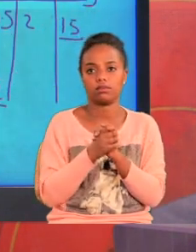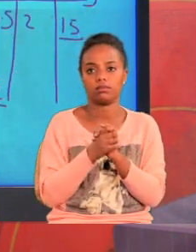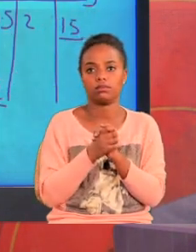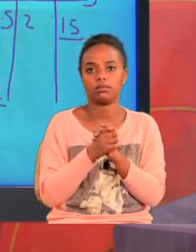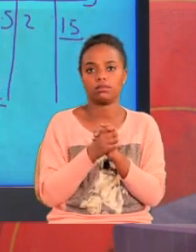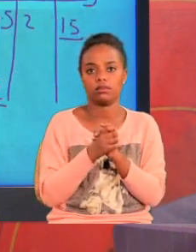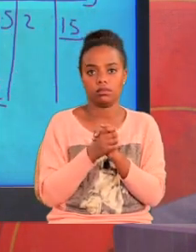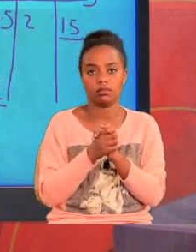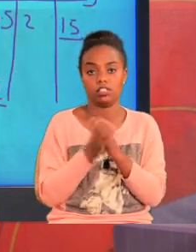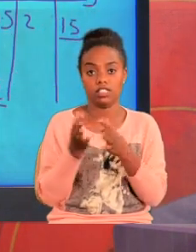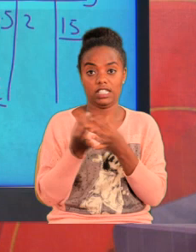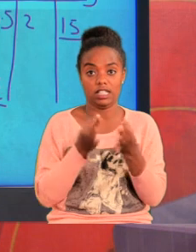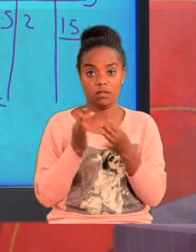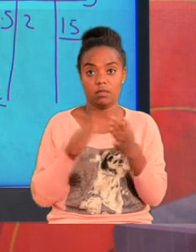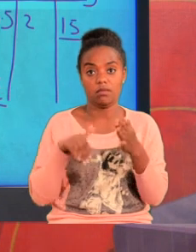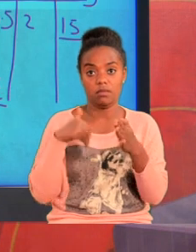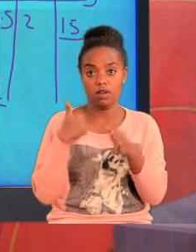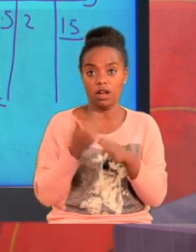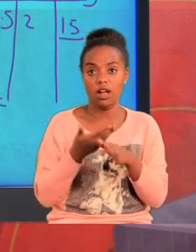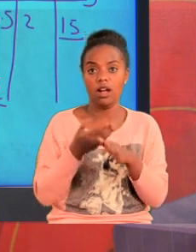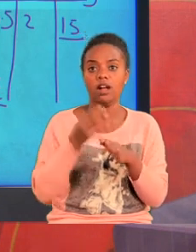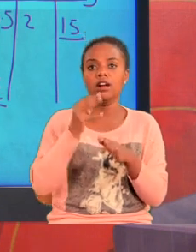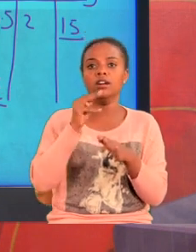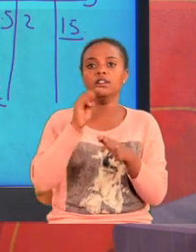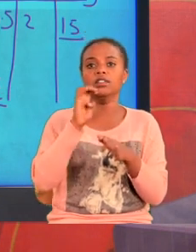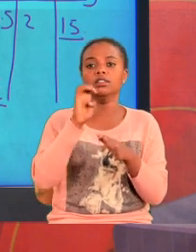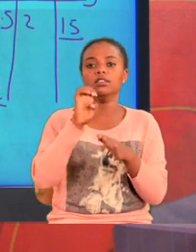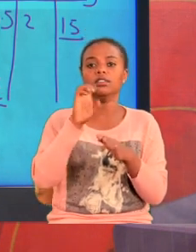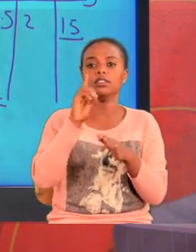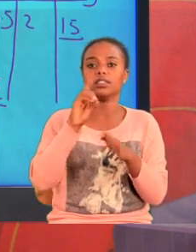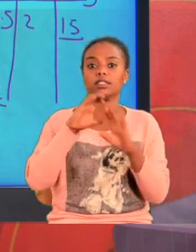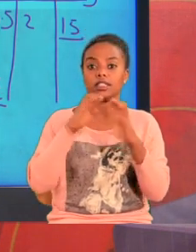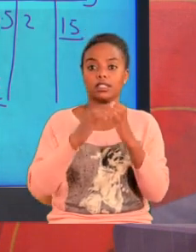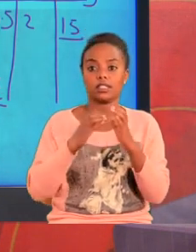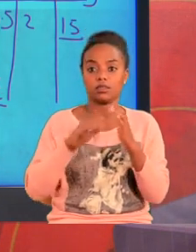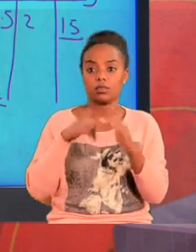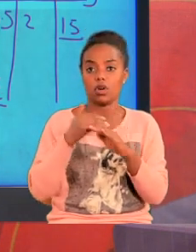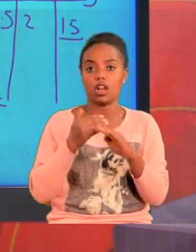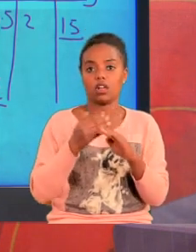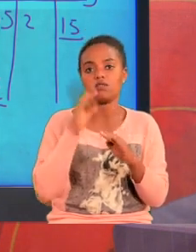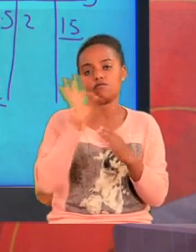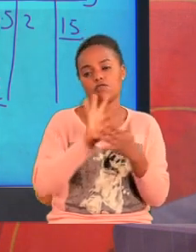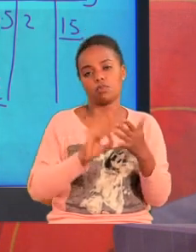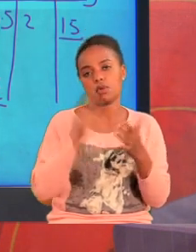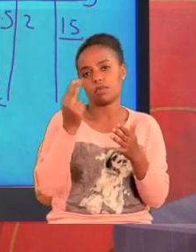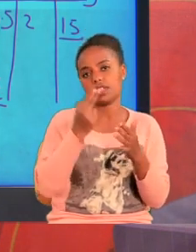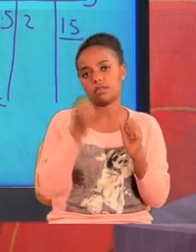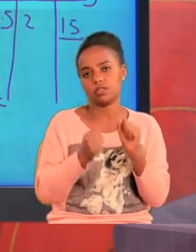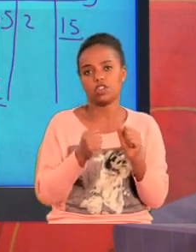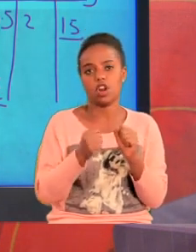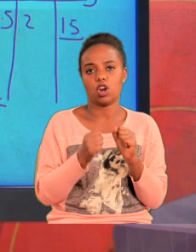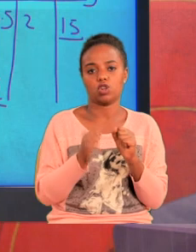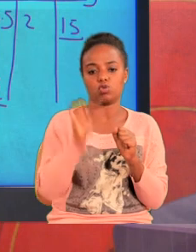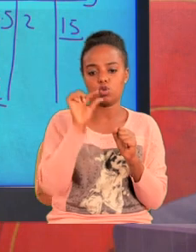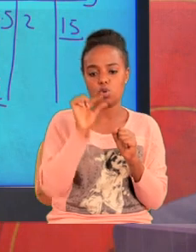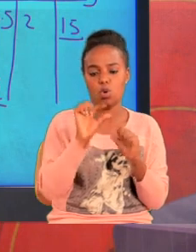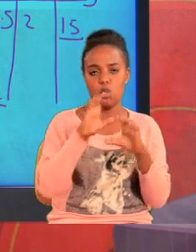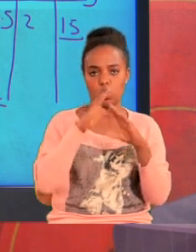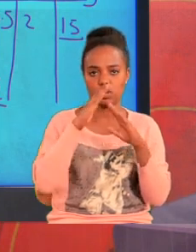After determining the median class, you can apply this formula. So